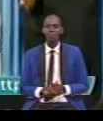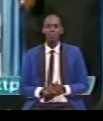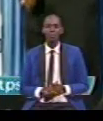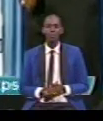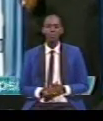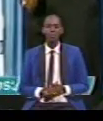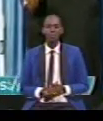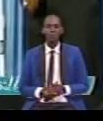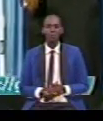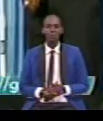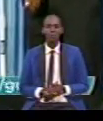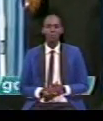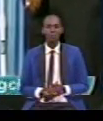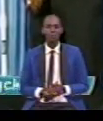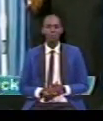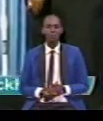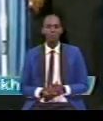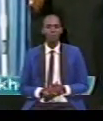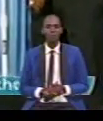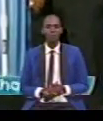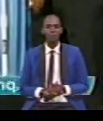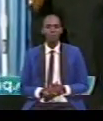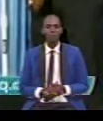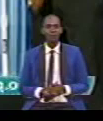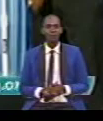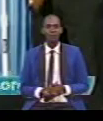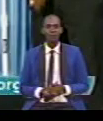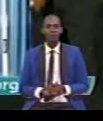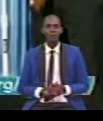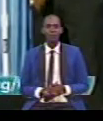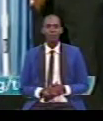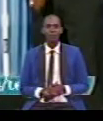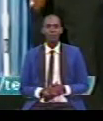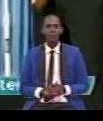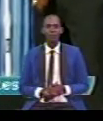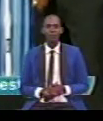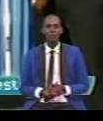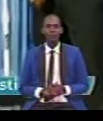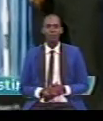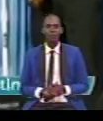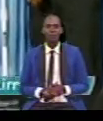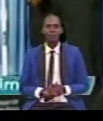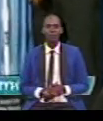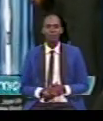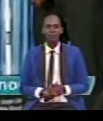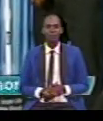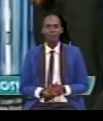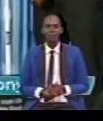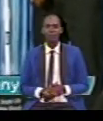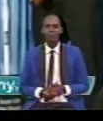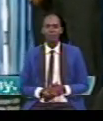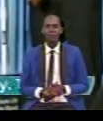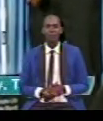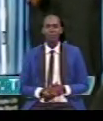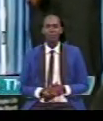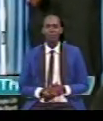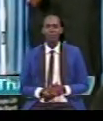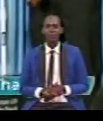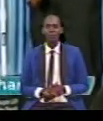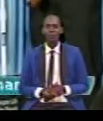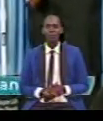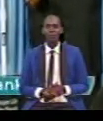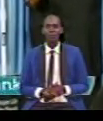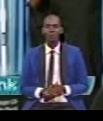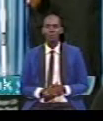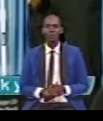Sing and rejoice. Jesus, the same, yesterday and today and